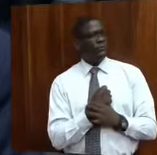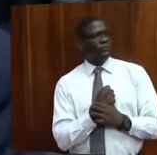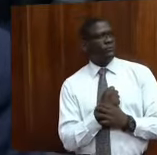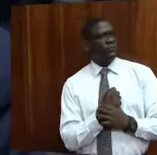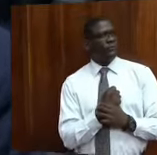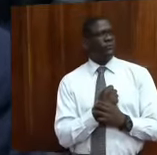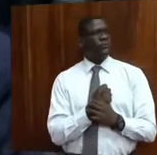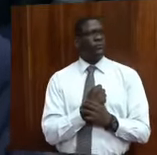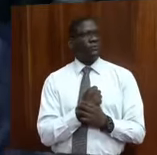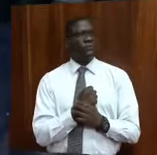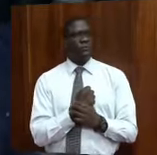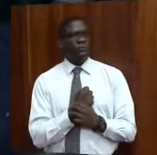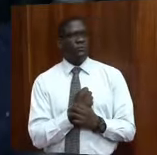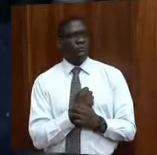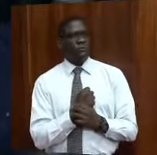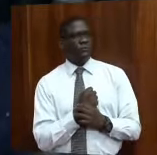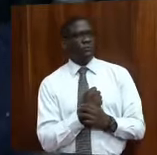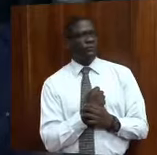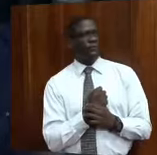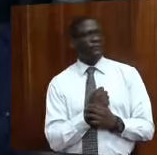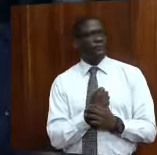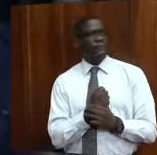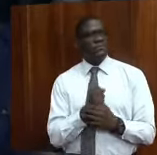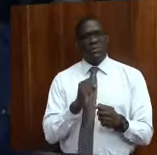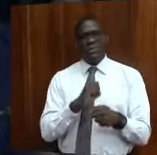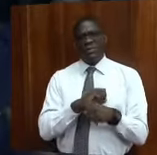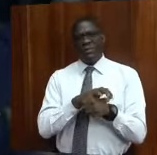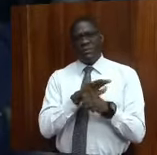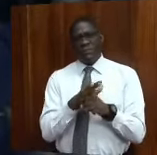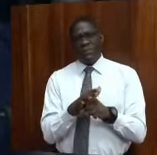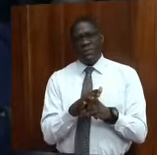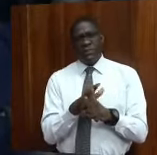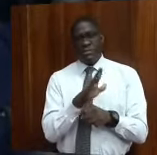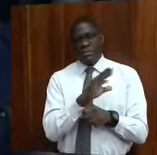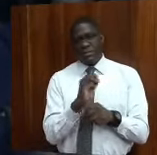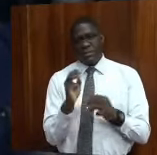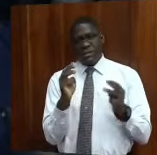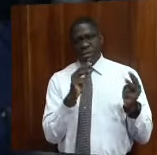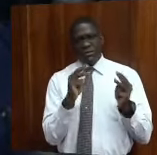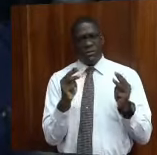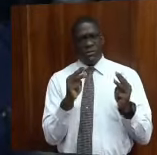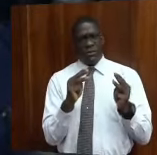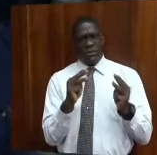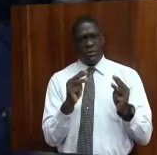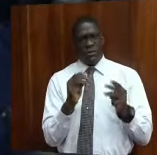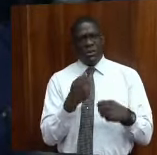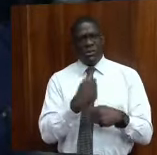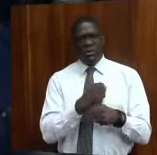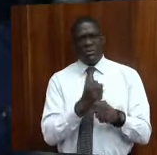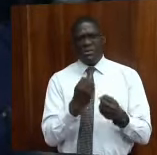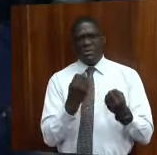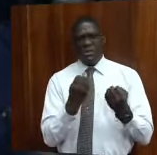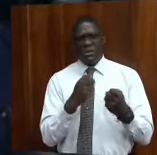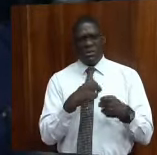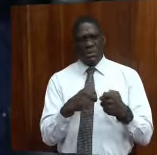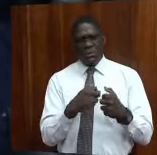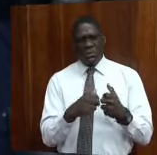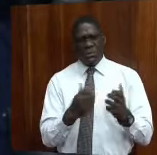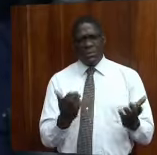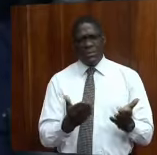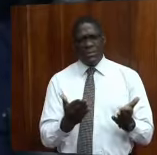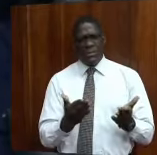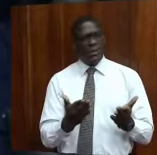of the negative impacts of COVID-19 compounded by the Ukraine-Russia conflict, which has already resulted in higher food and fuel prices.